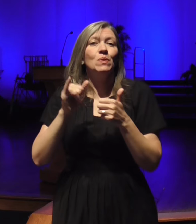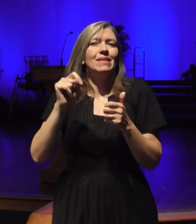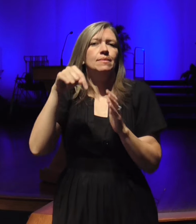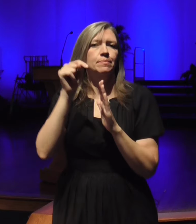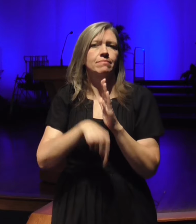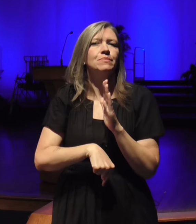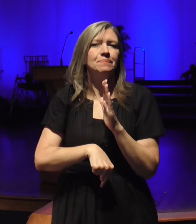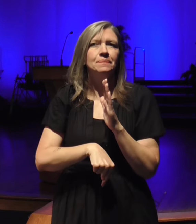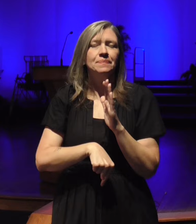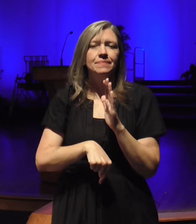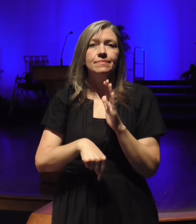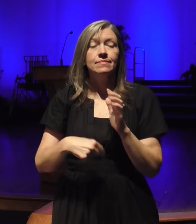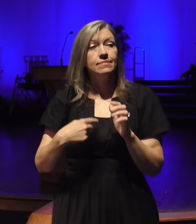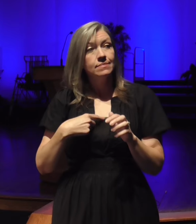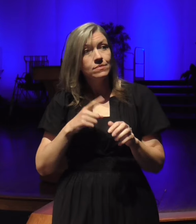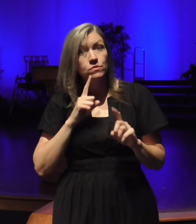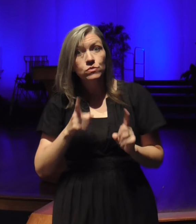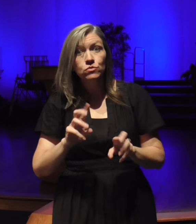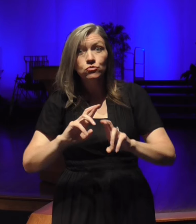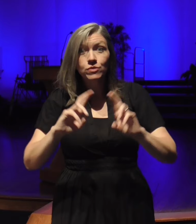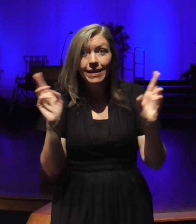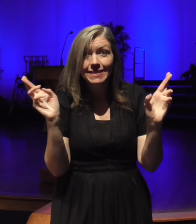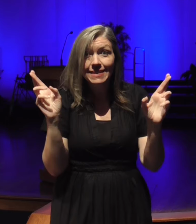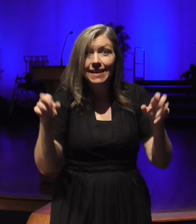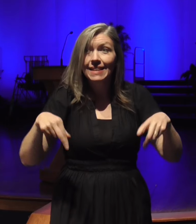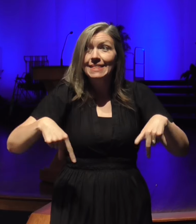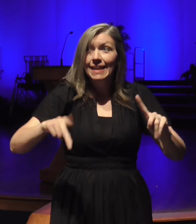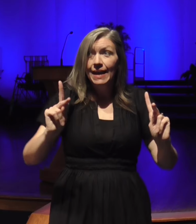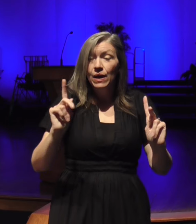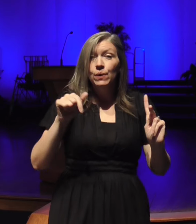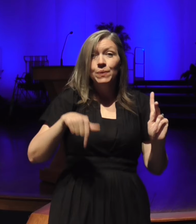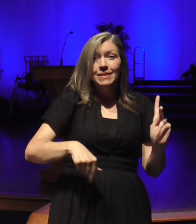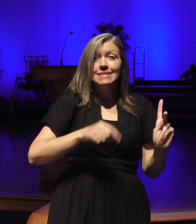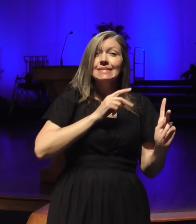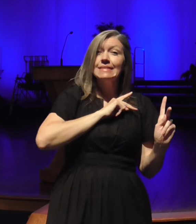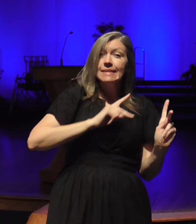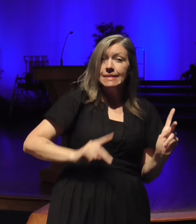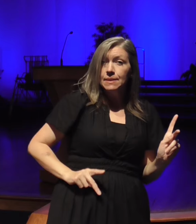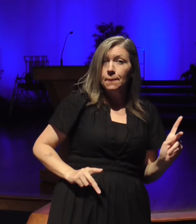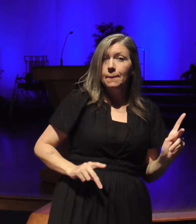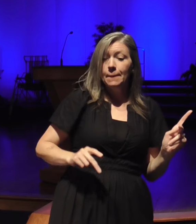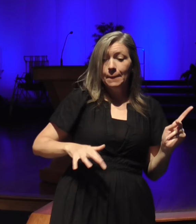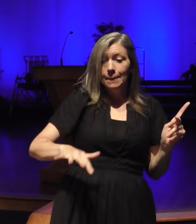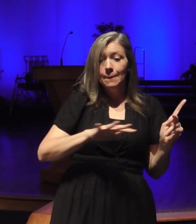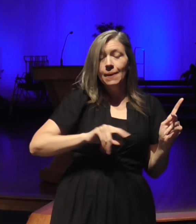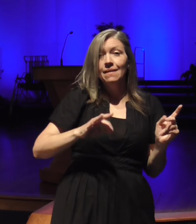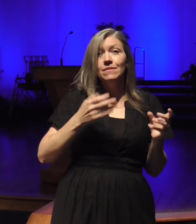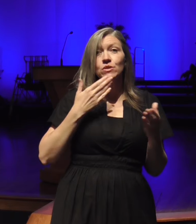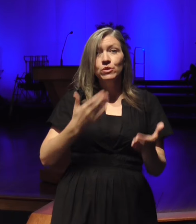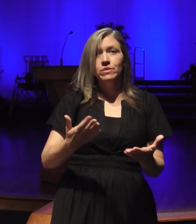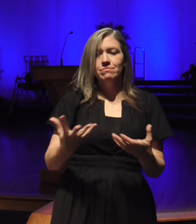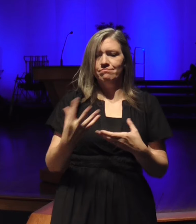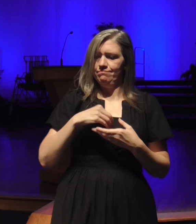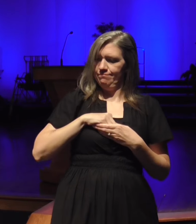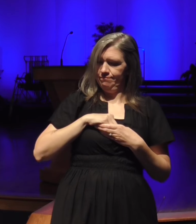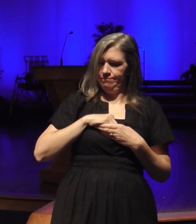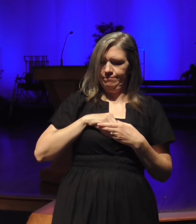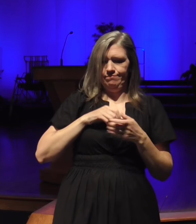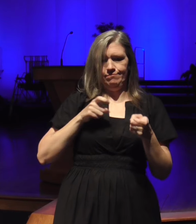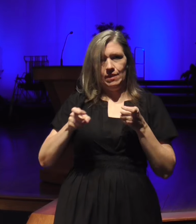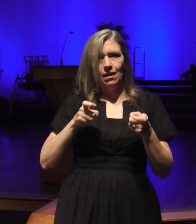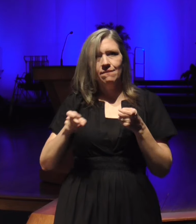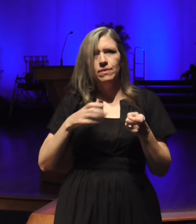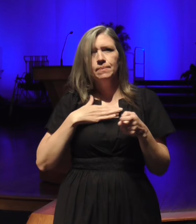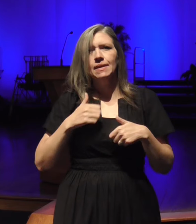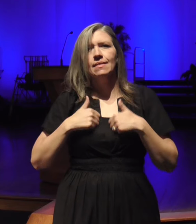this good. My good is all around me. I engage with it profoundly. Am I truly ready to allow